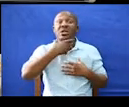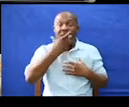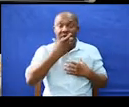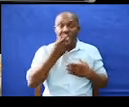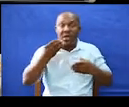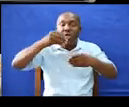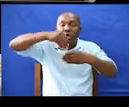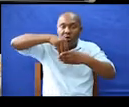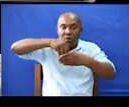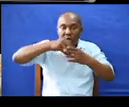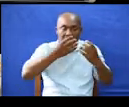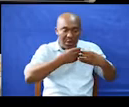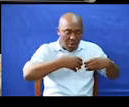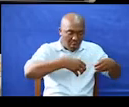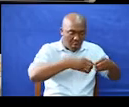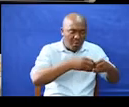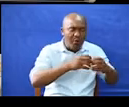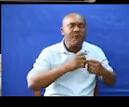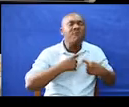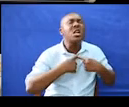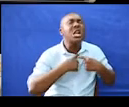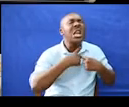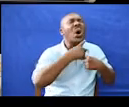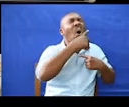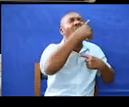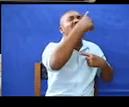the group of long-necked giraffe,